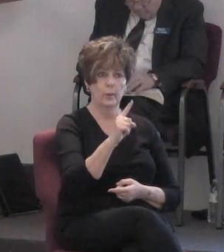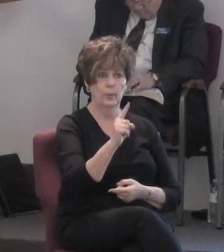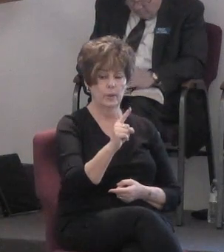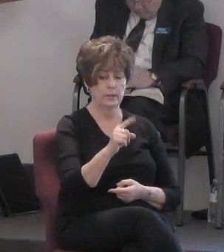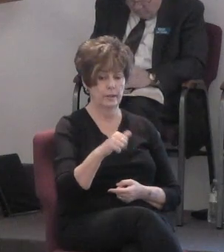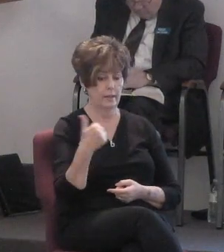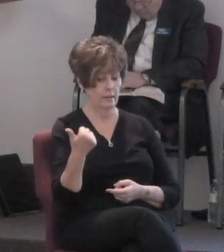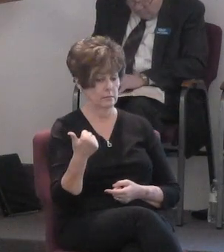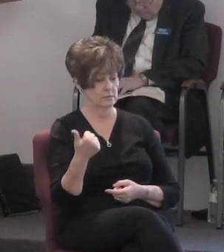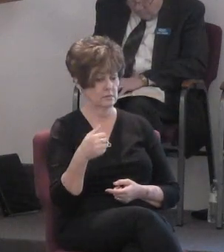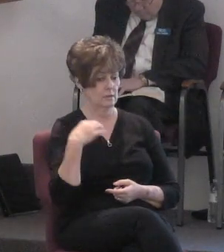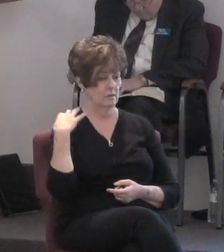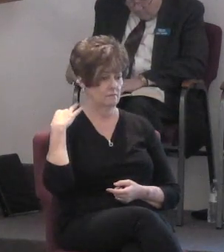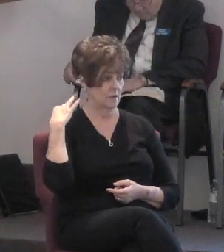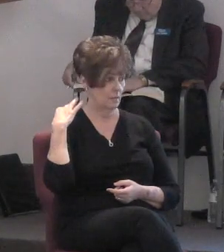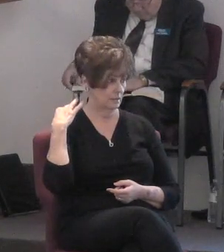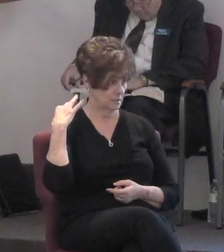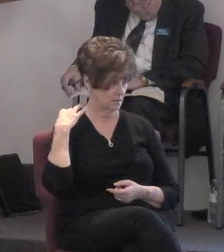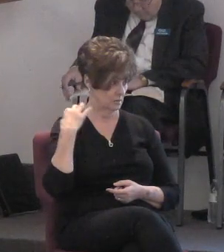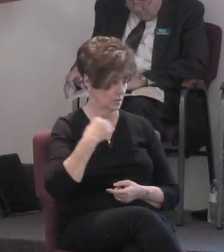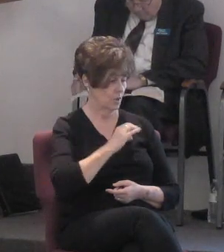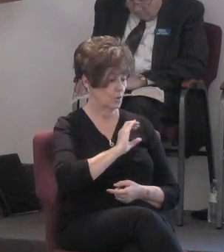Christ got up,